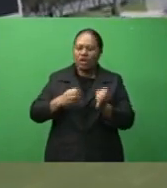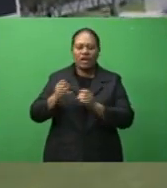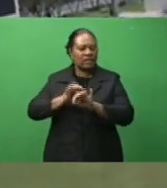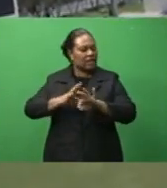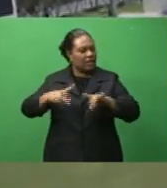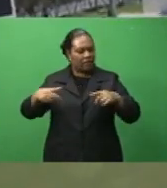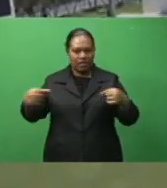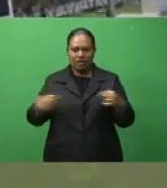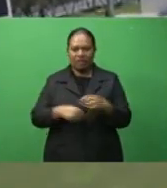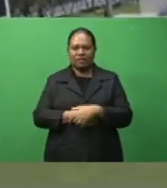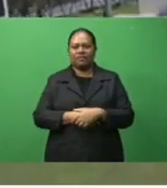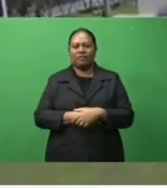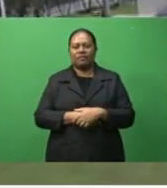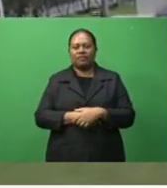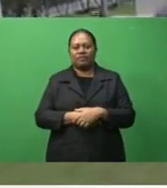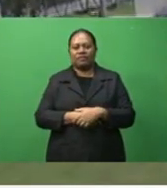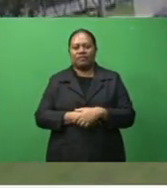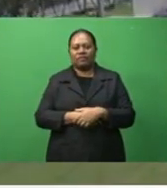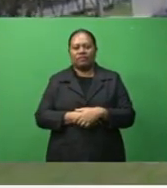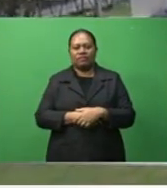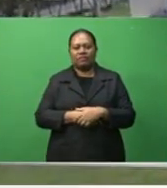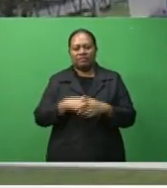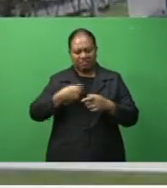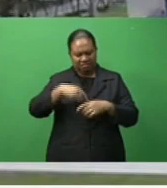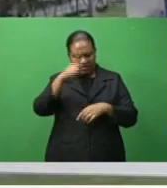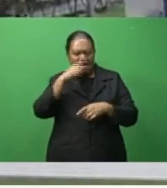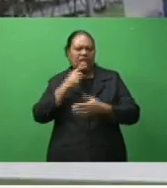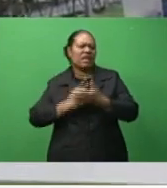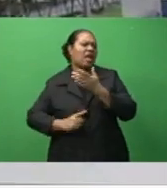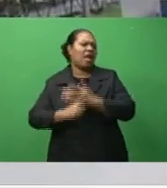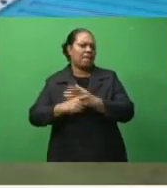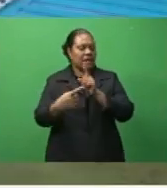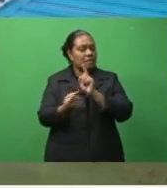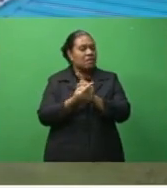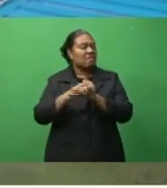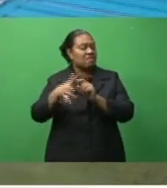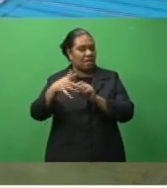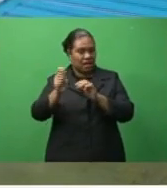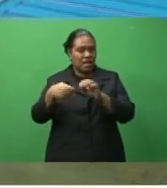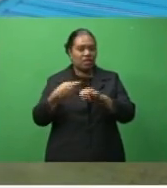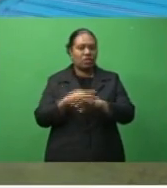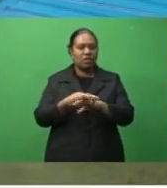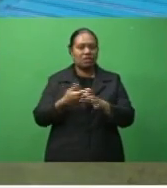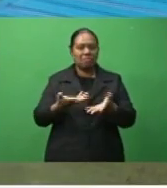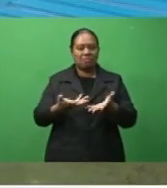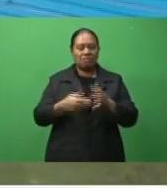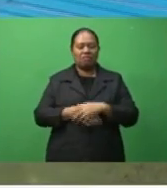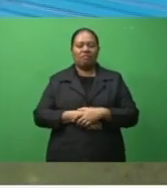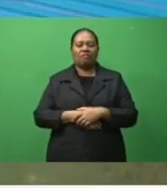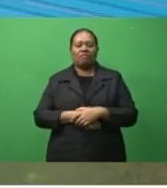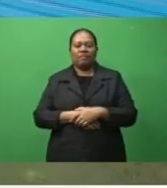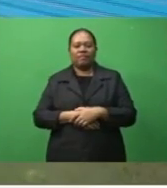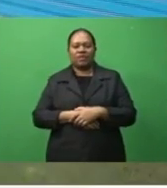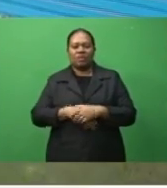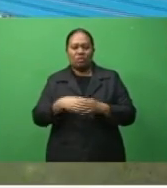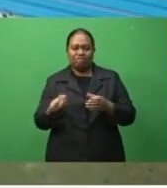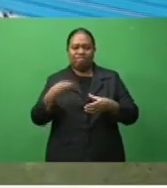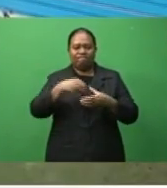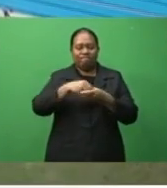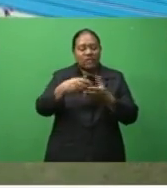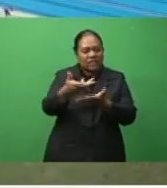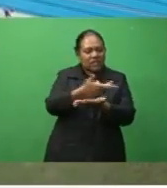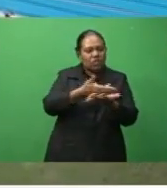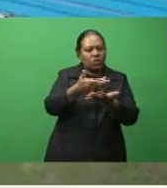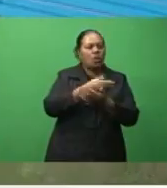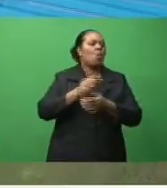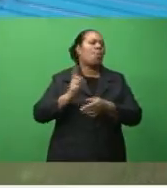users. So we're going to hold a meeting with them next week, and part of that will be to discuss what we